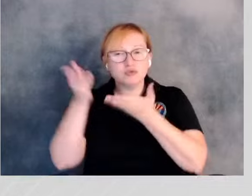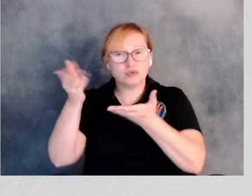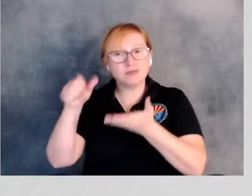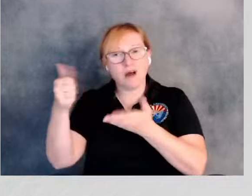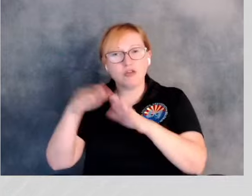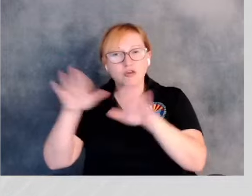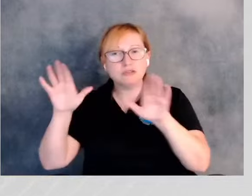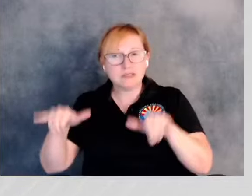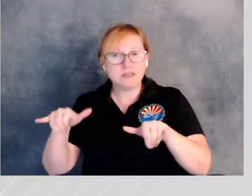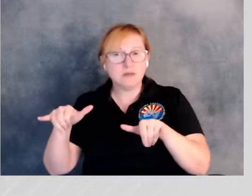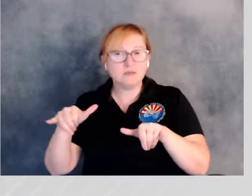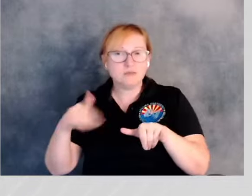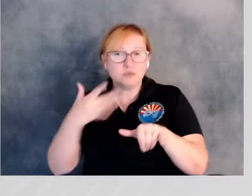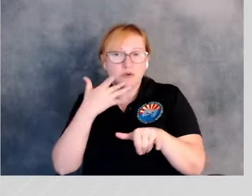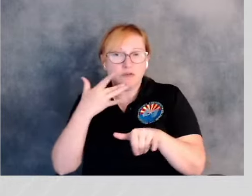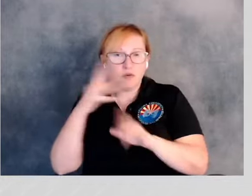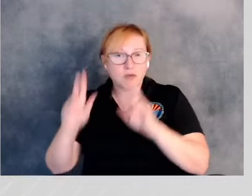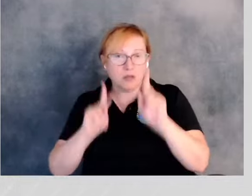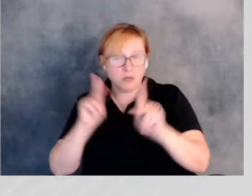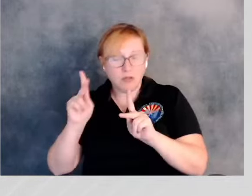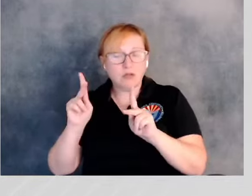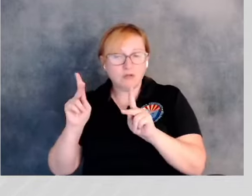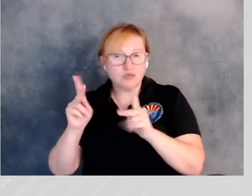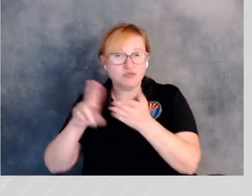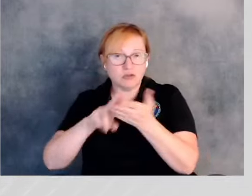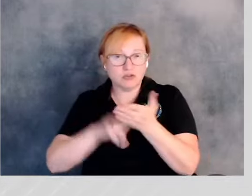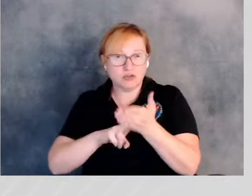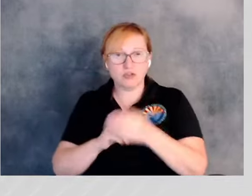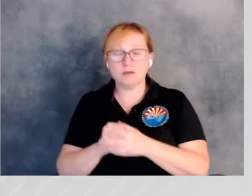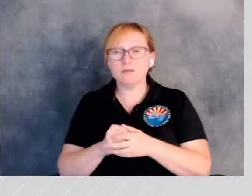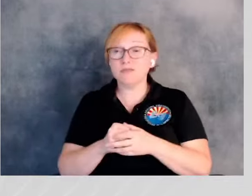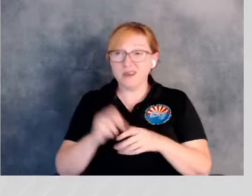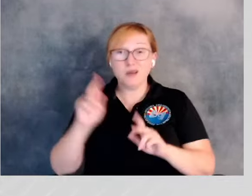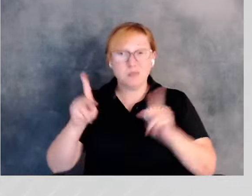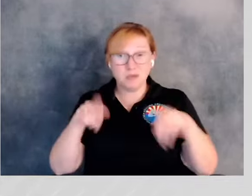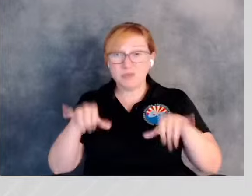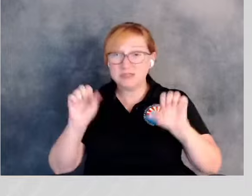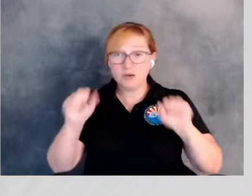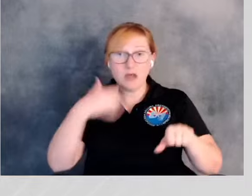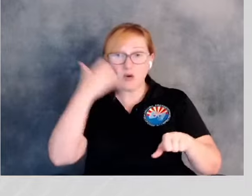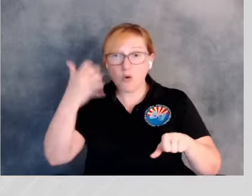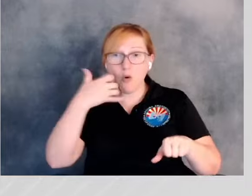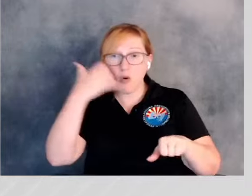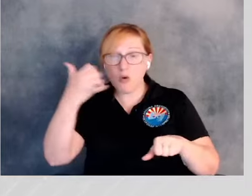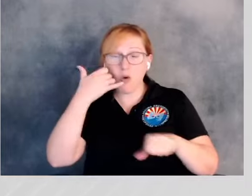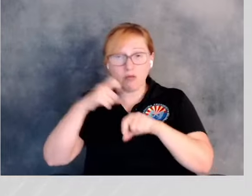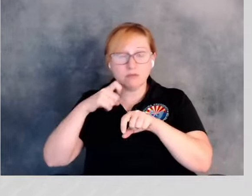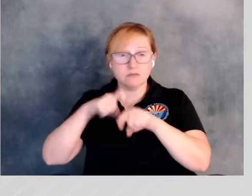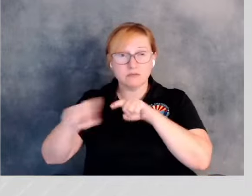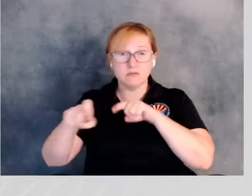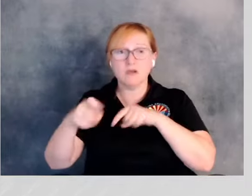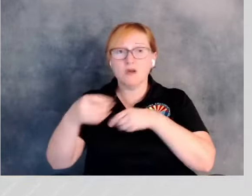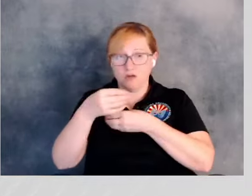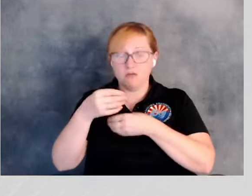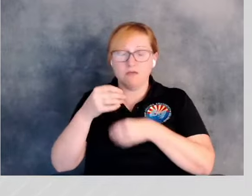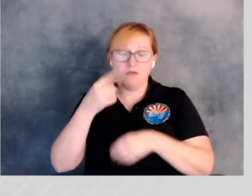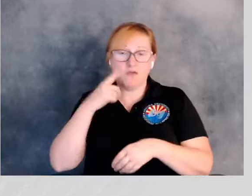We have closed our phone assistance center, but we're still fielding calls in regards to this fire at our office phone number, which